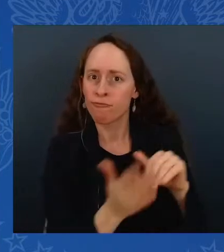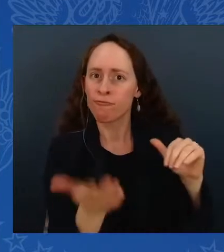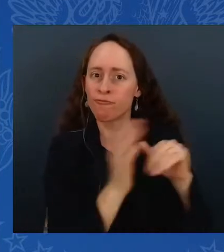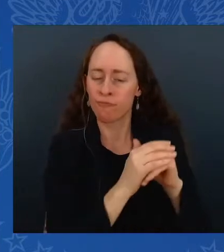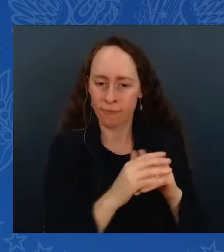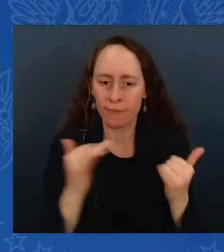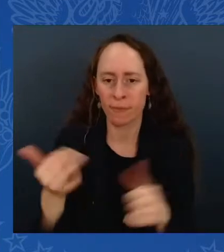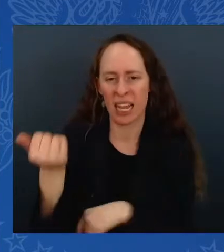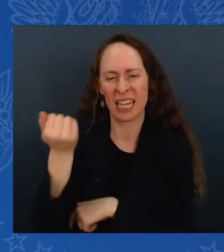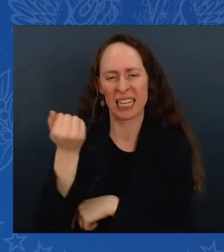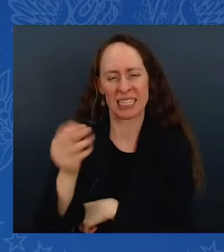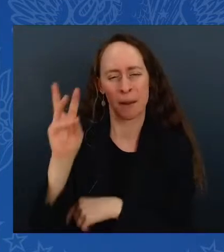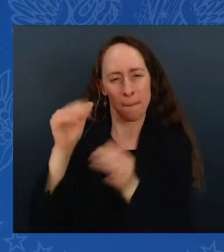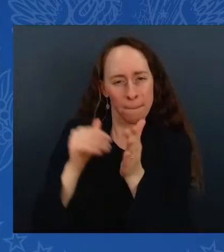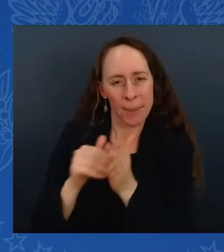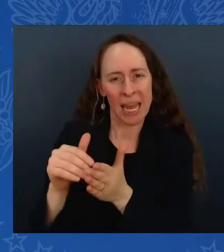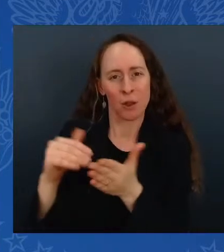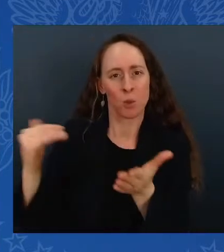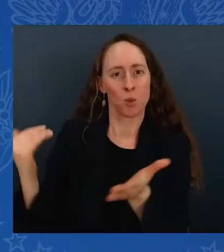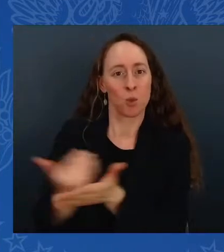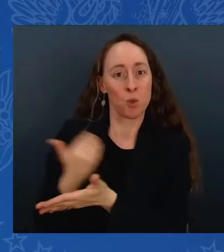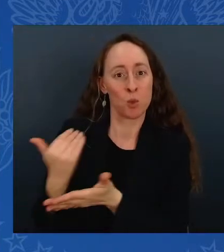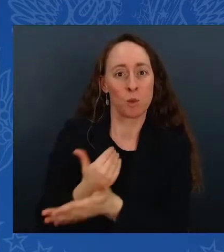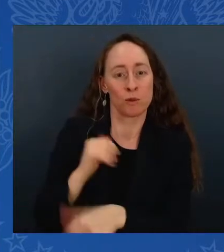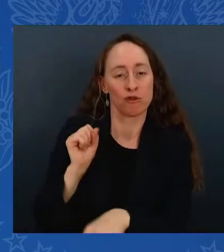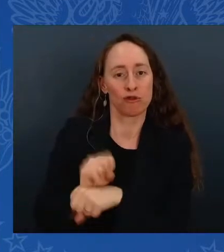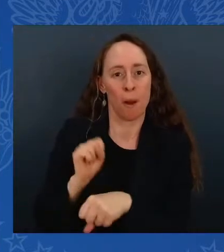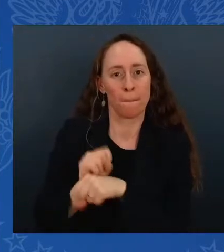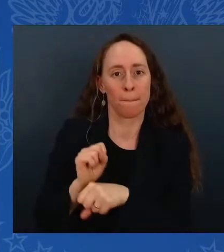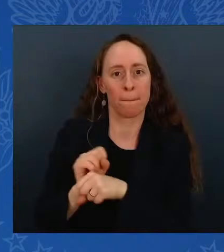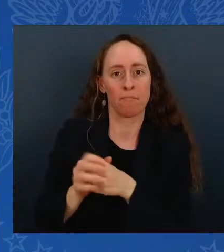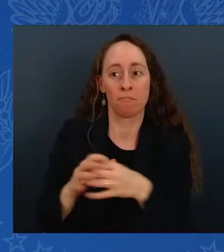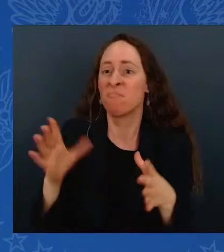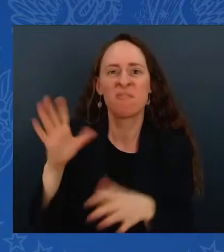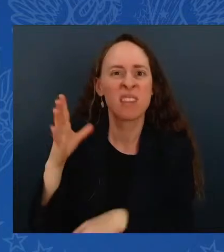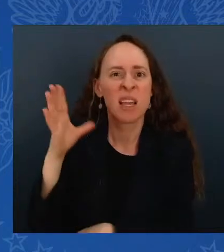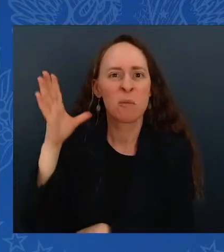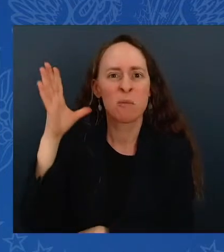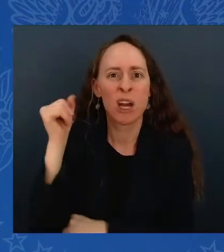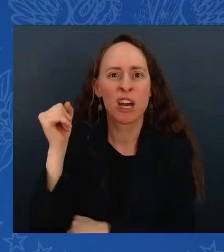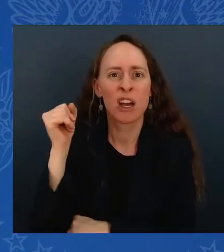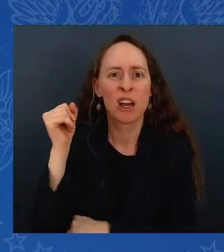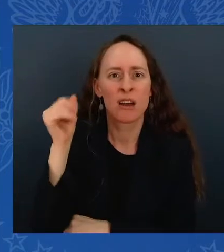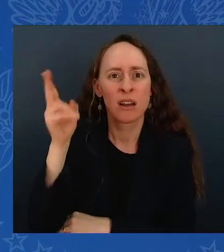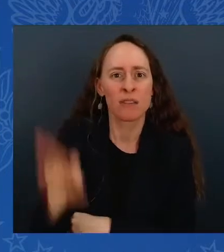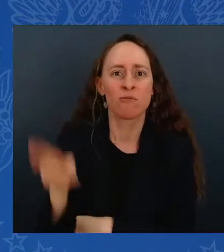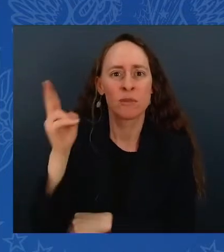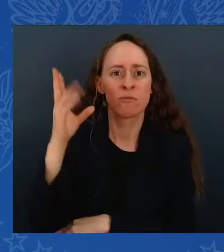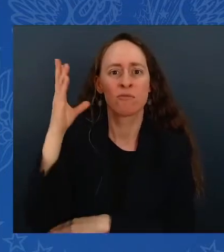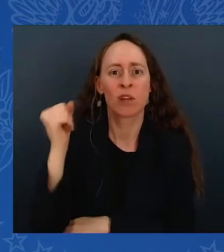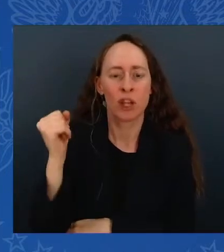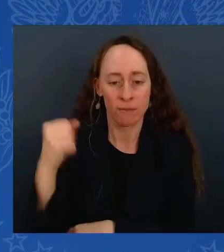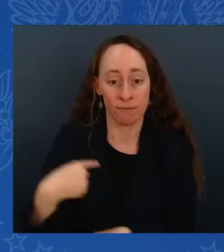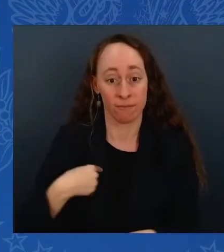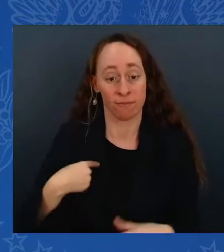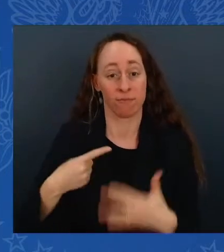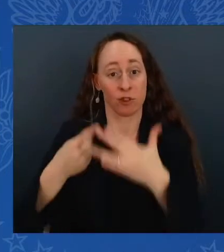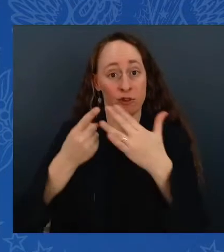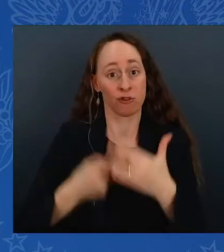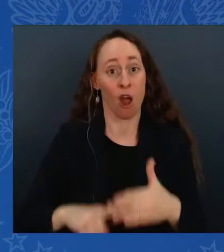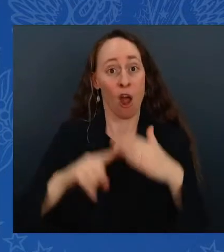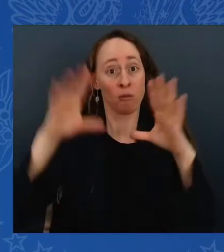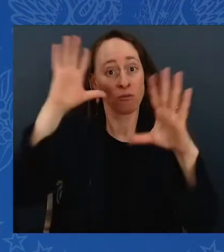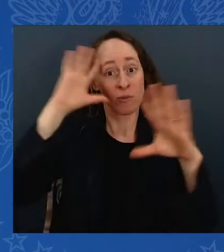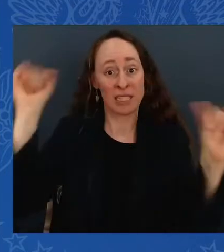took office, more than 2 million women left the workforce due to the pandemic. If you listen to these other guys, they think women don't want to